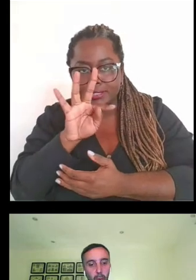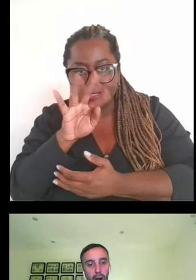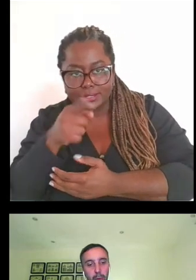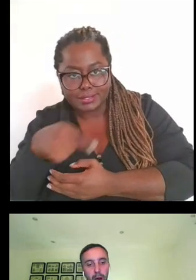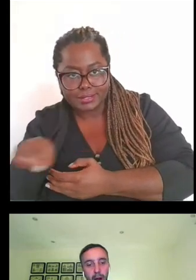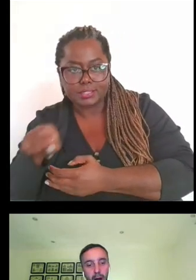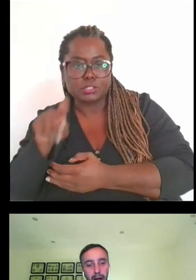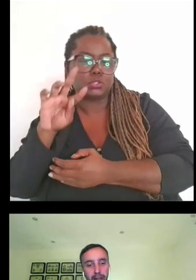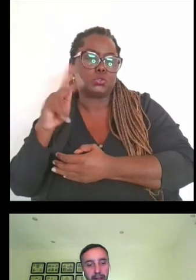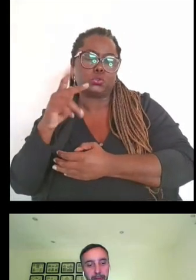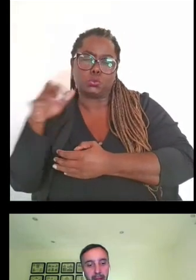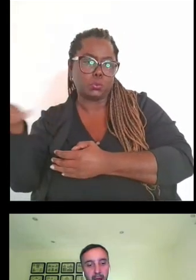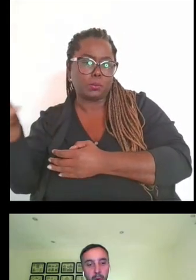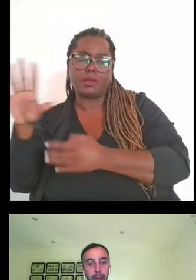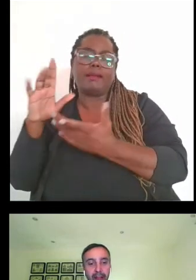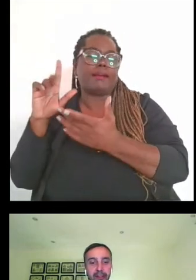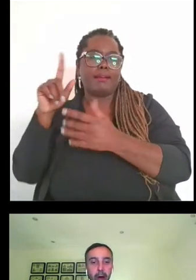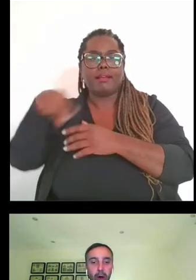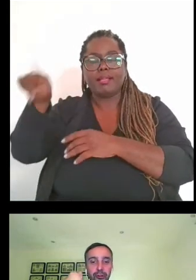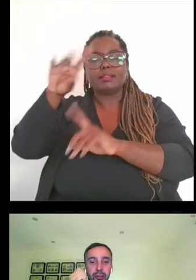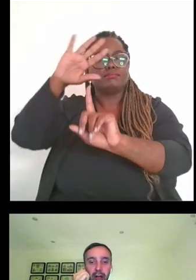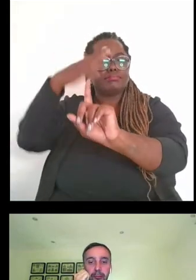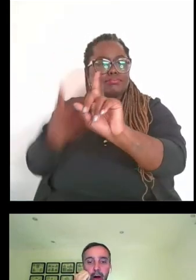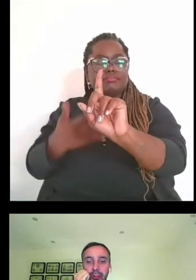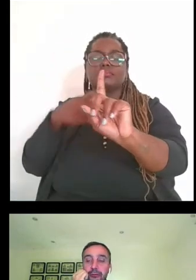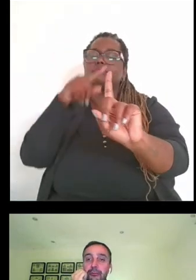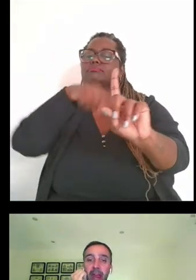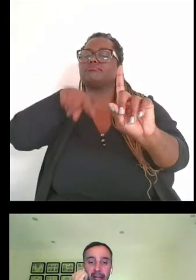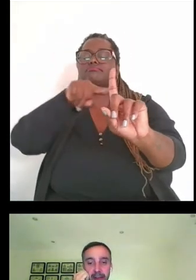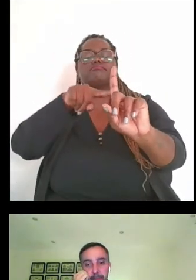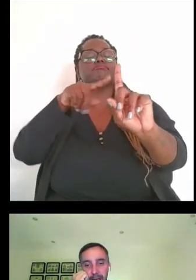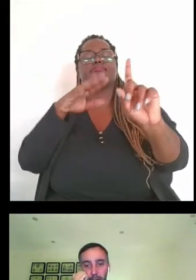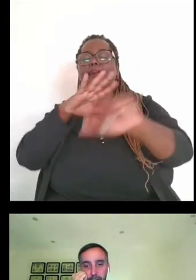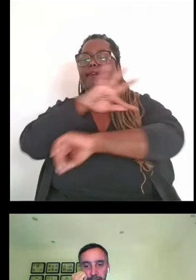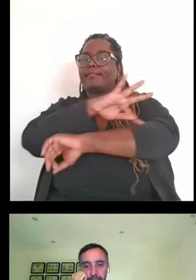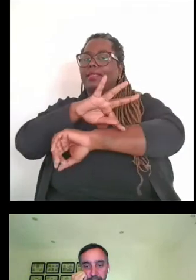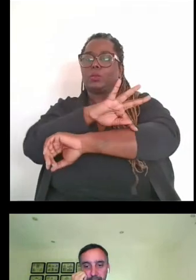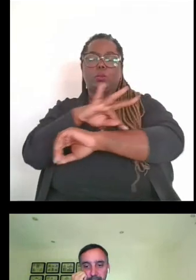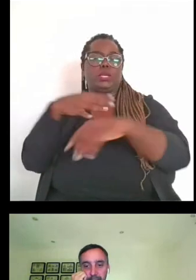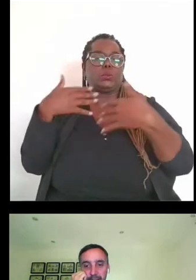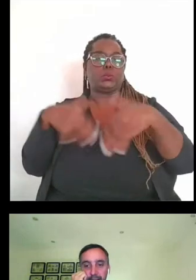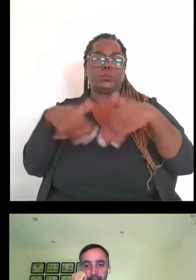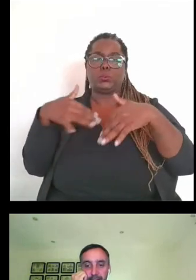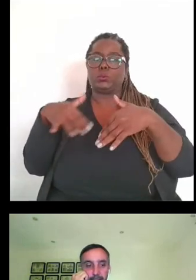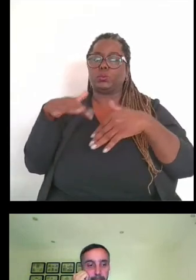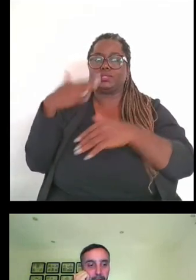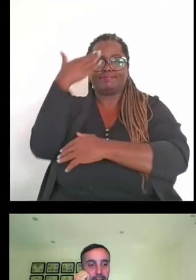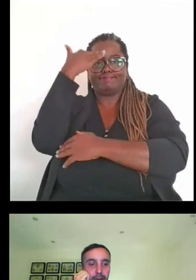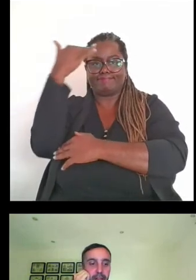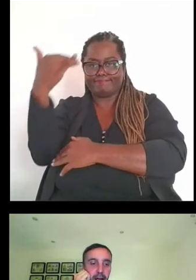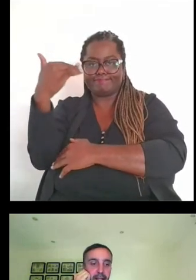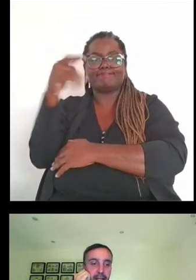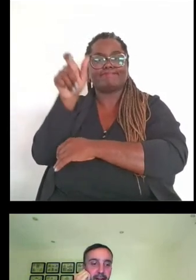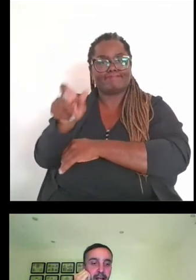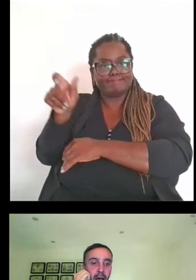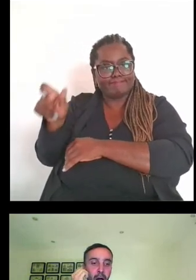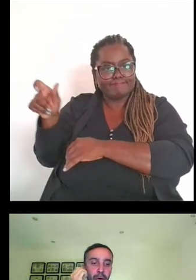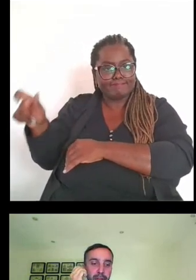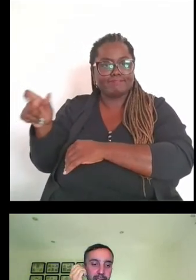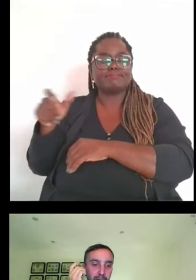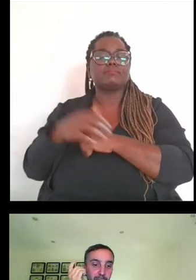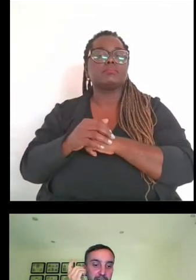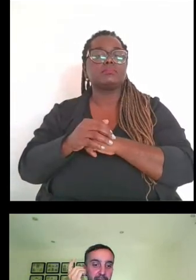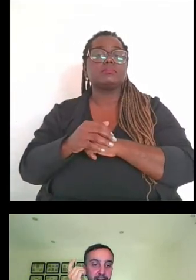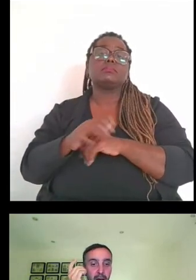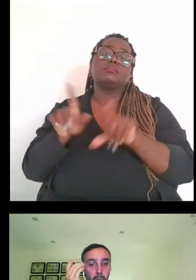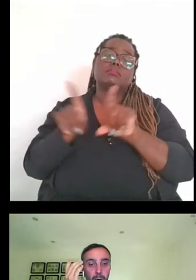and while we are at it we must now also talk about the failed biographies that is about those Architects